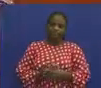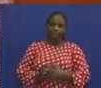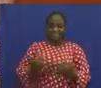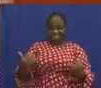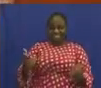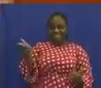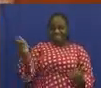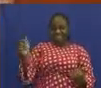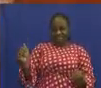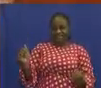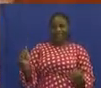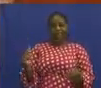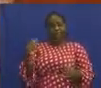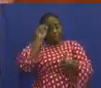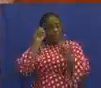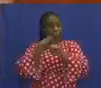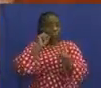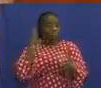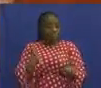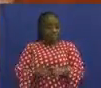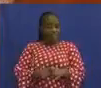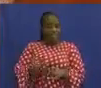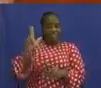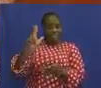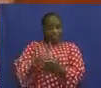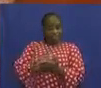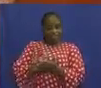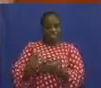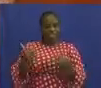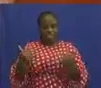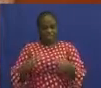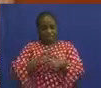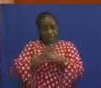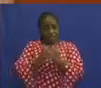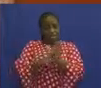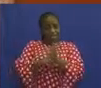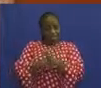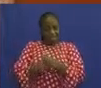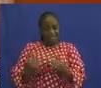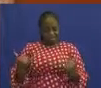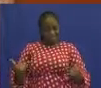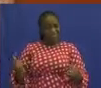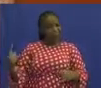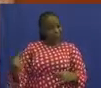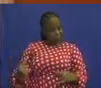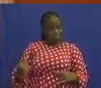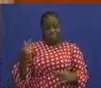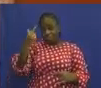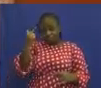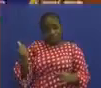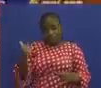And yamime, Ochi etene, ila isa ewuhi no ekun.